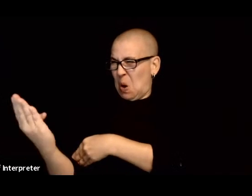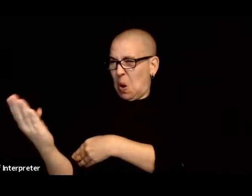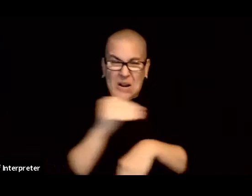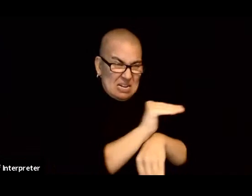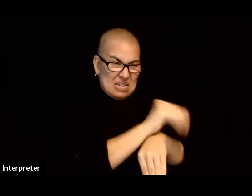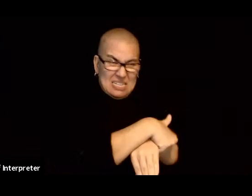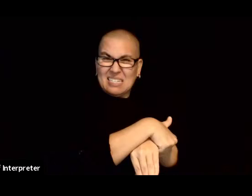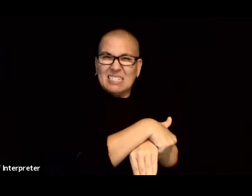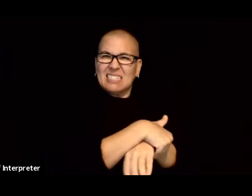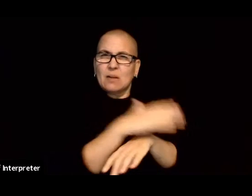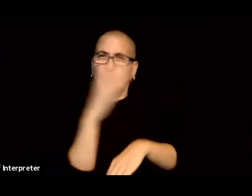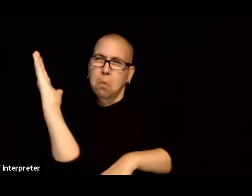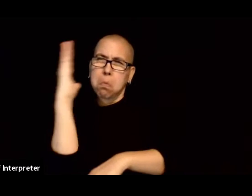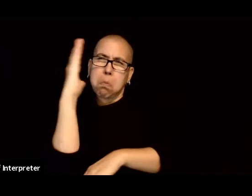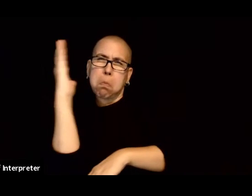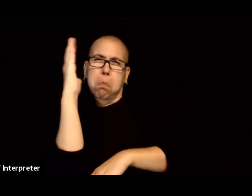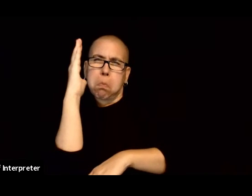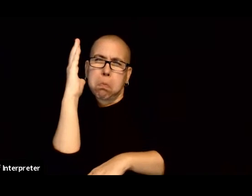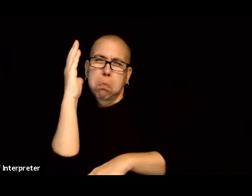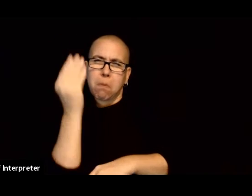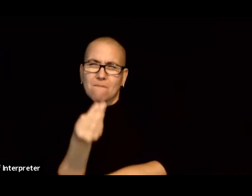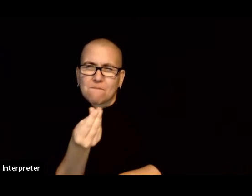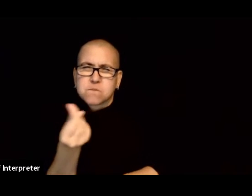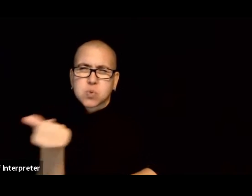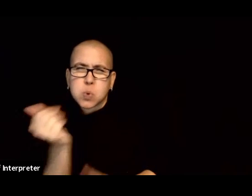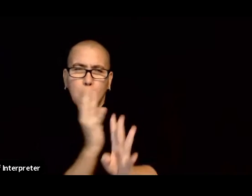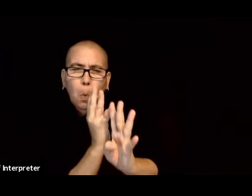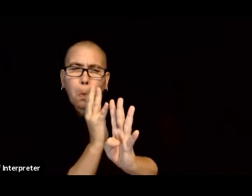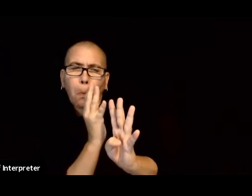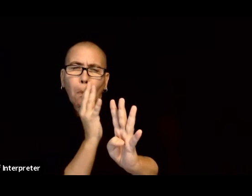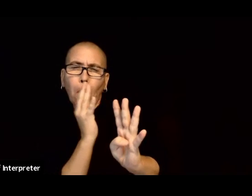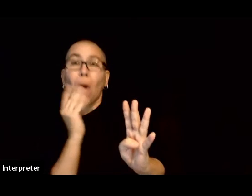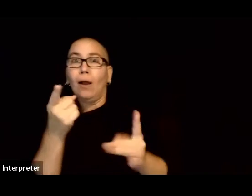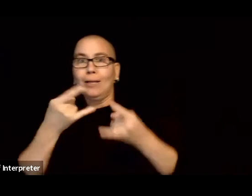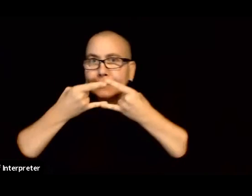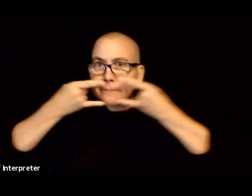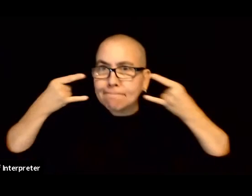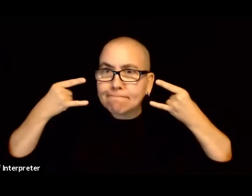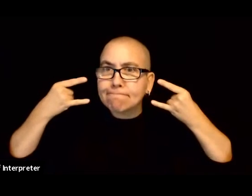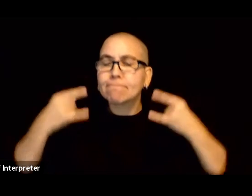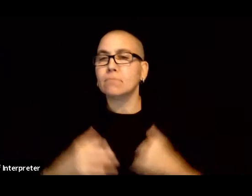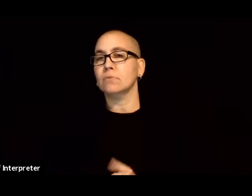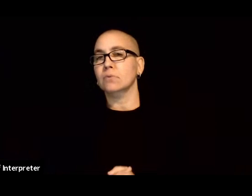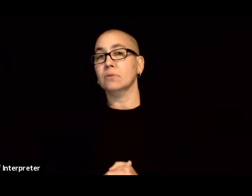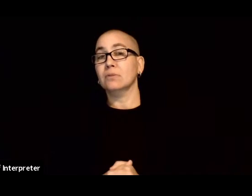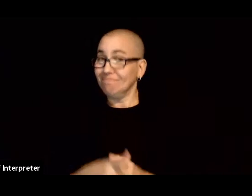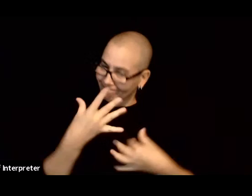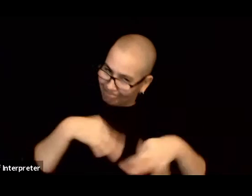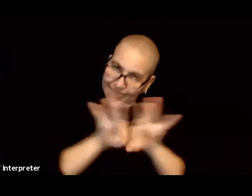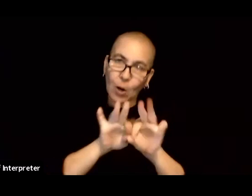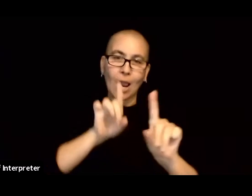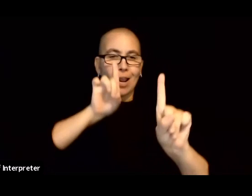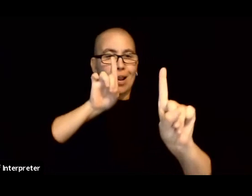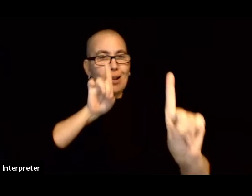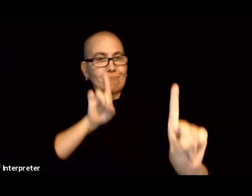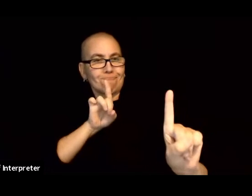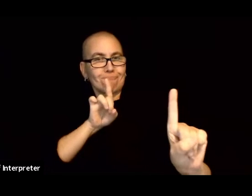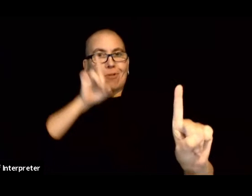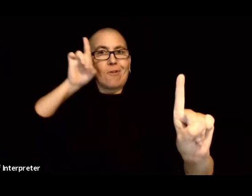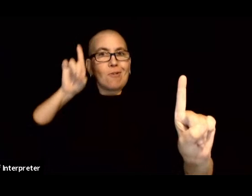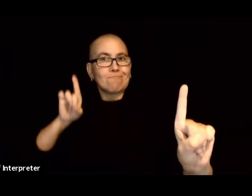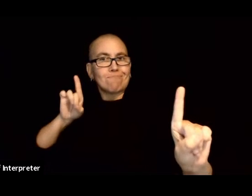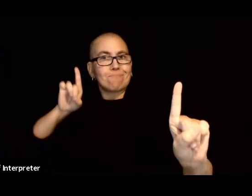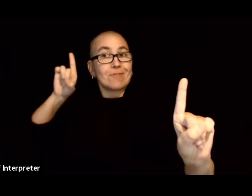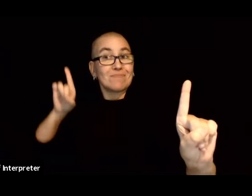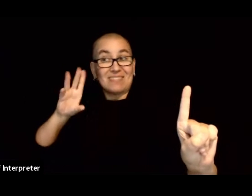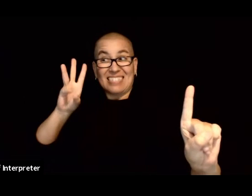mask, wash or sanitize your hands before entering and after leaving the polling location. In